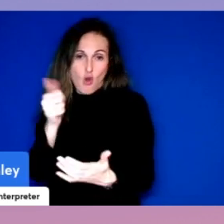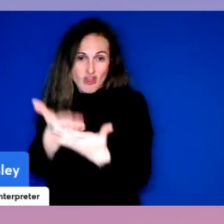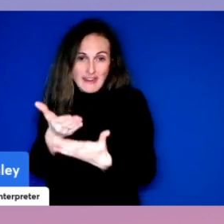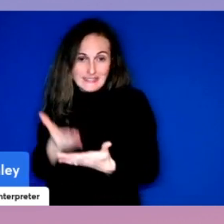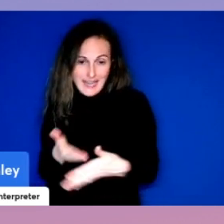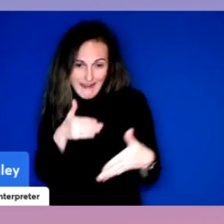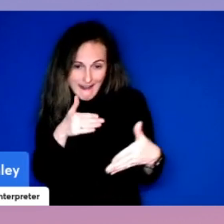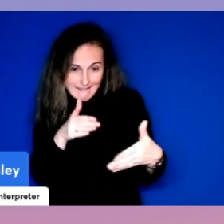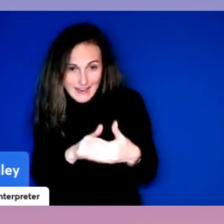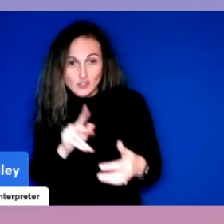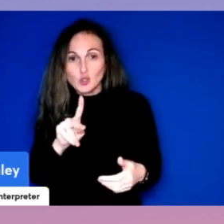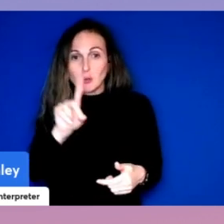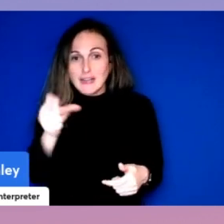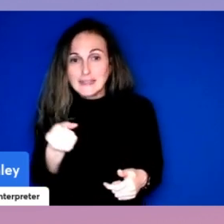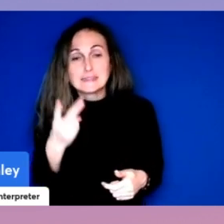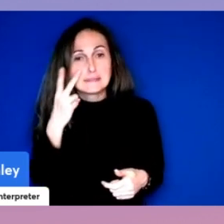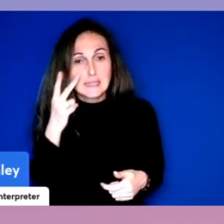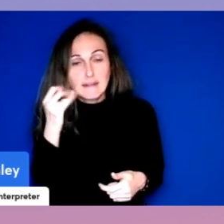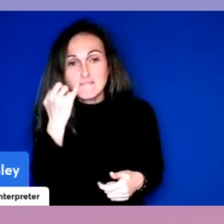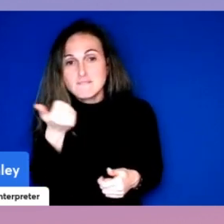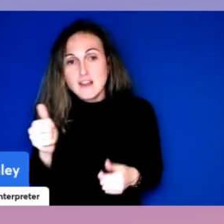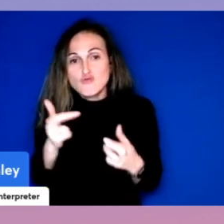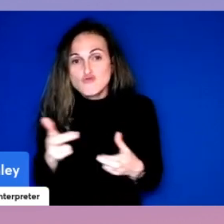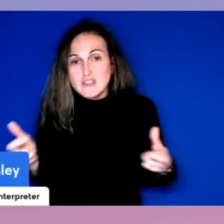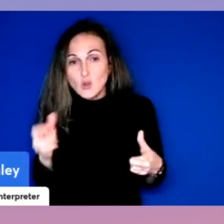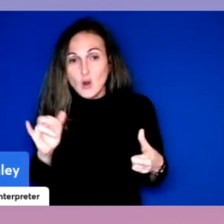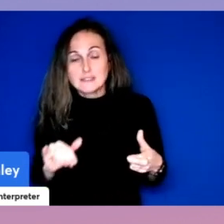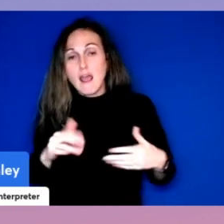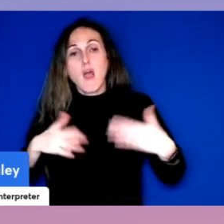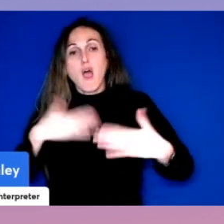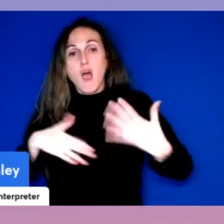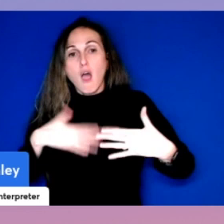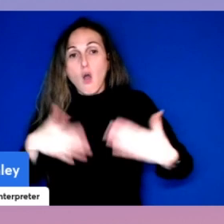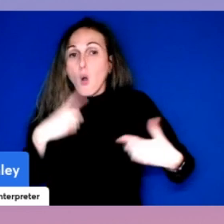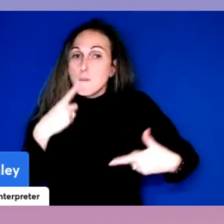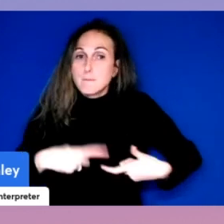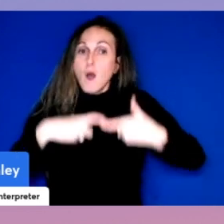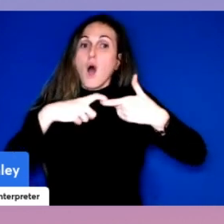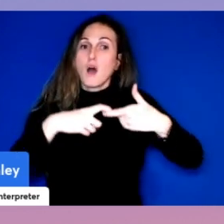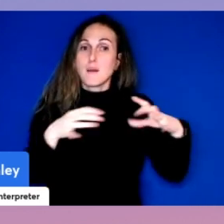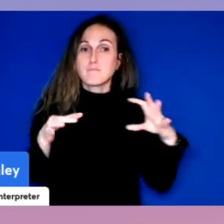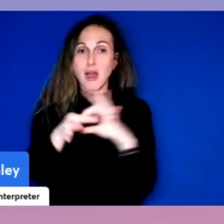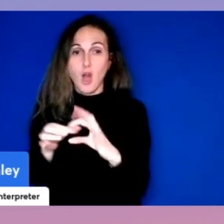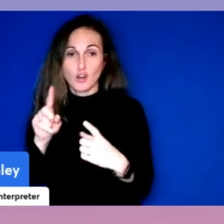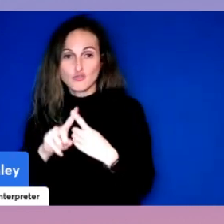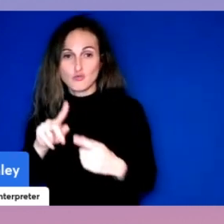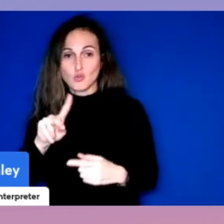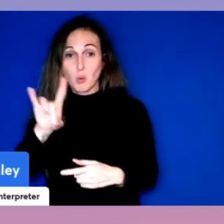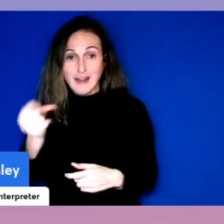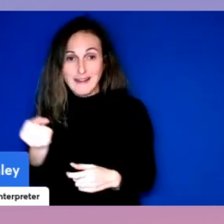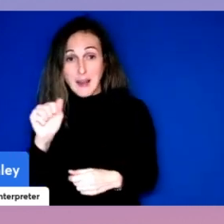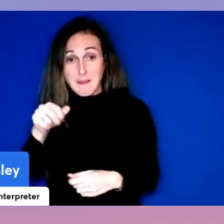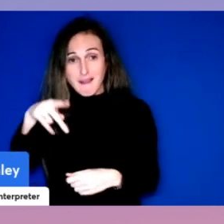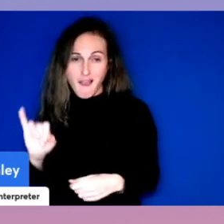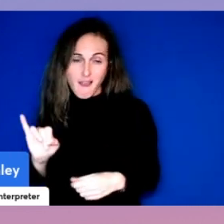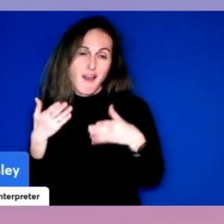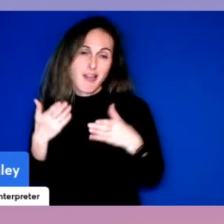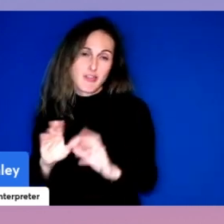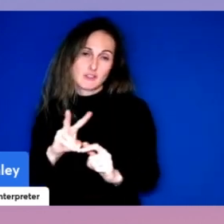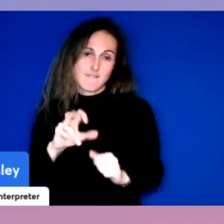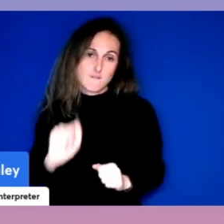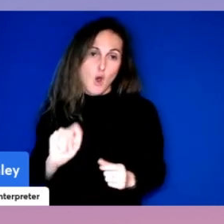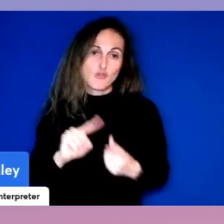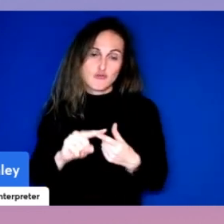of the resources or pods that Kubernetes spins up belong to the Kubernetes API, and that allows Vault